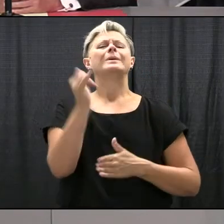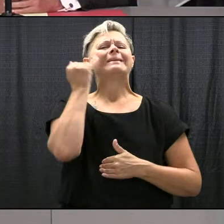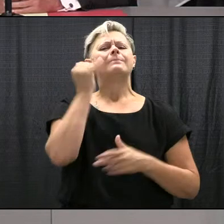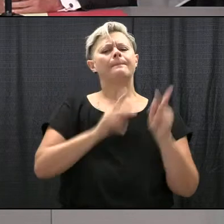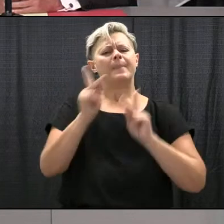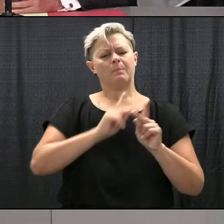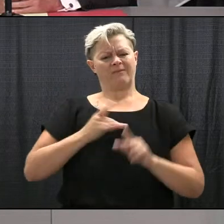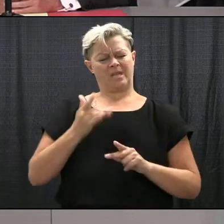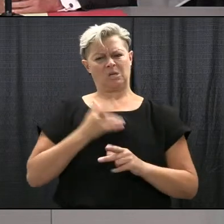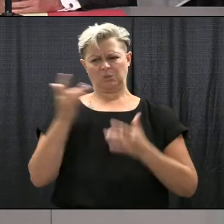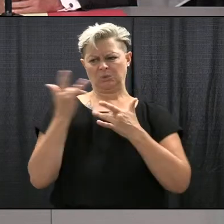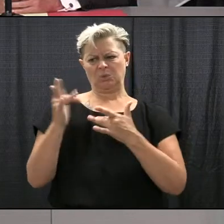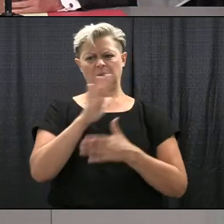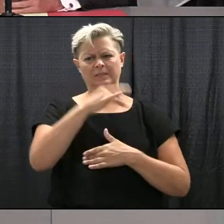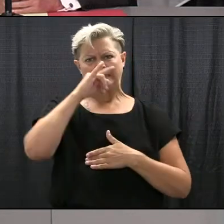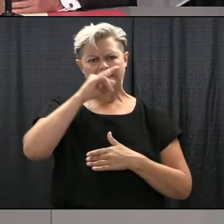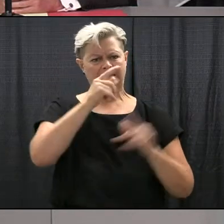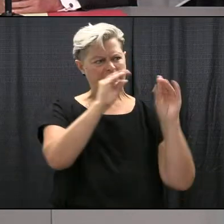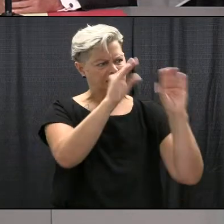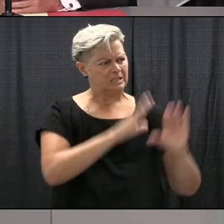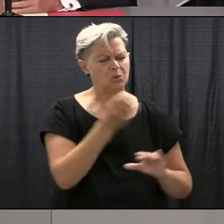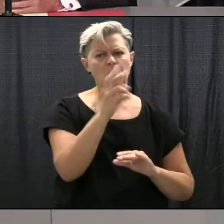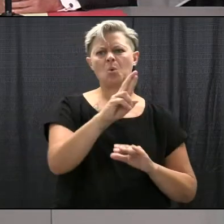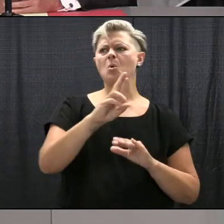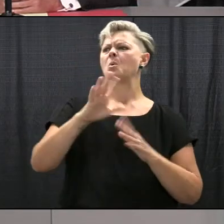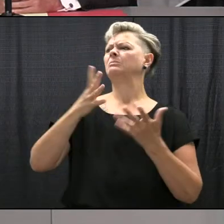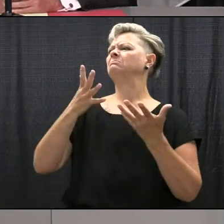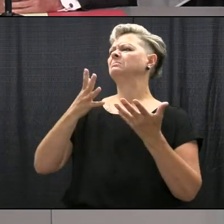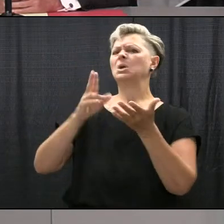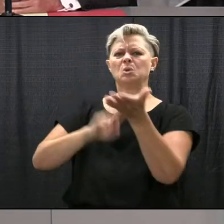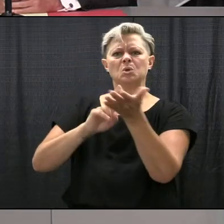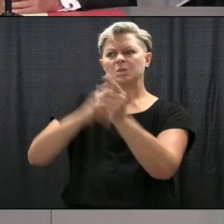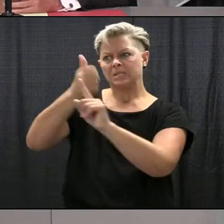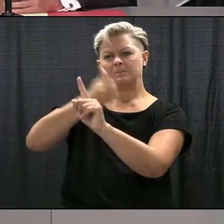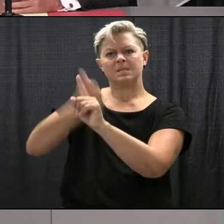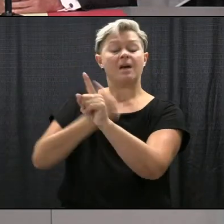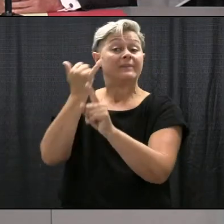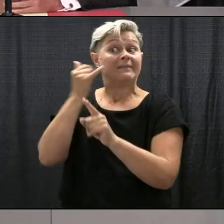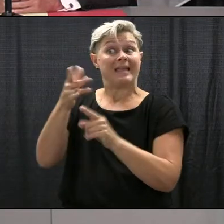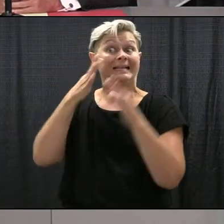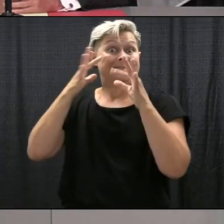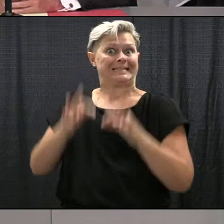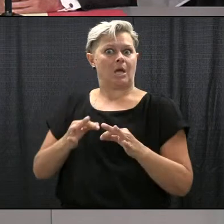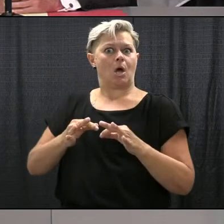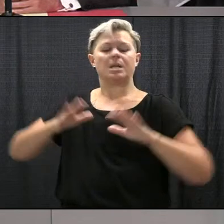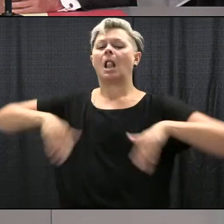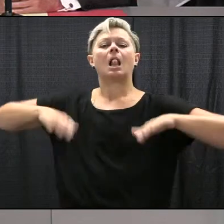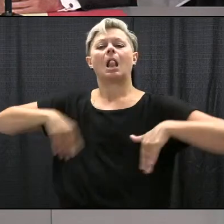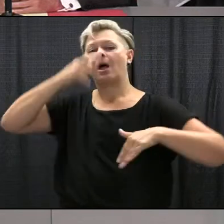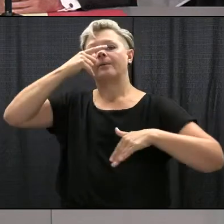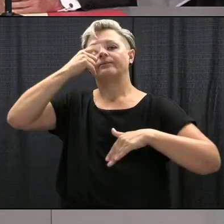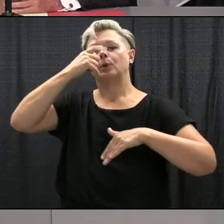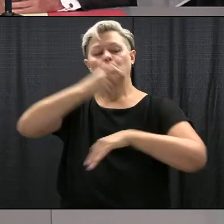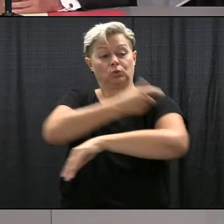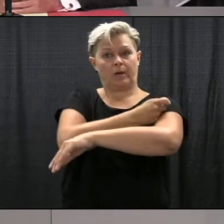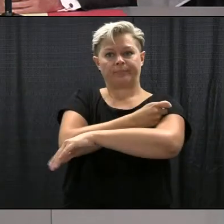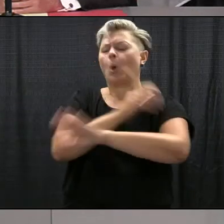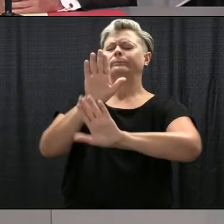kid's teacher or the nurse looking after their parents in the hospital may have made the decision to not get a flu shot or